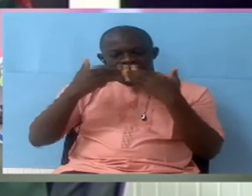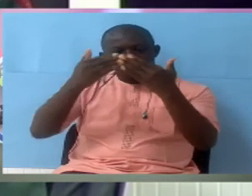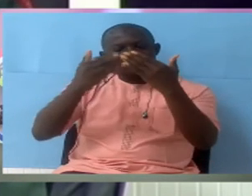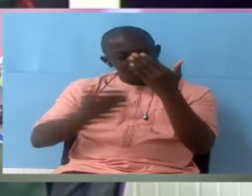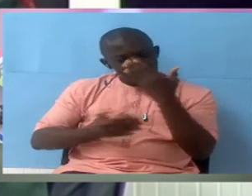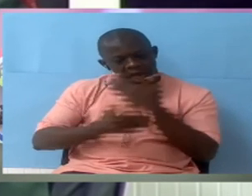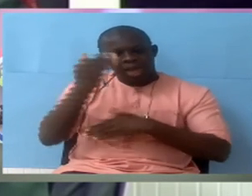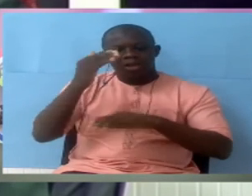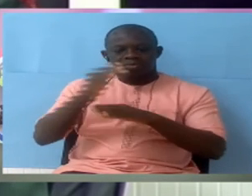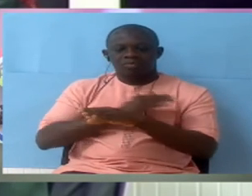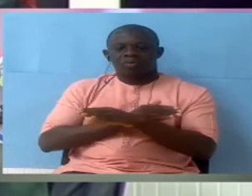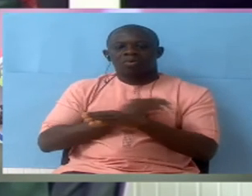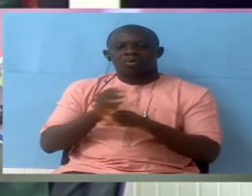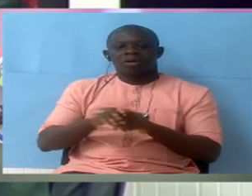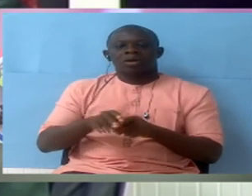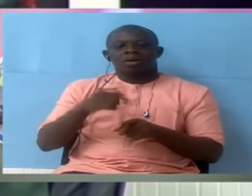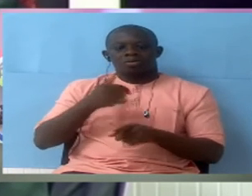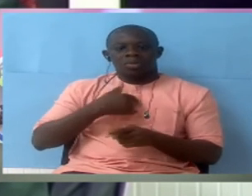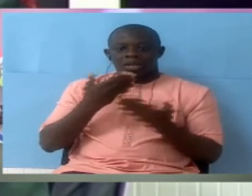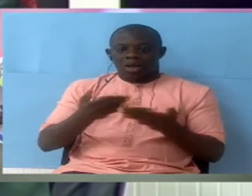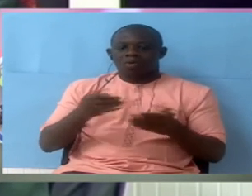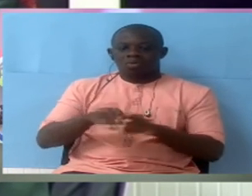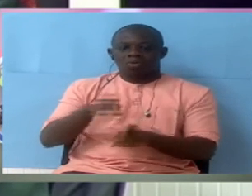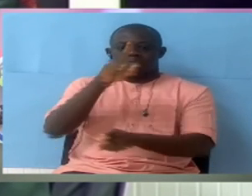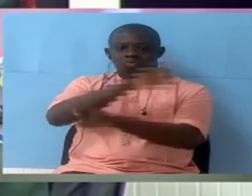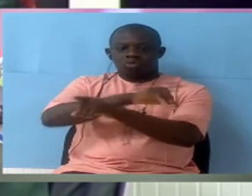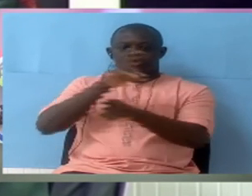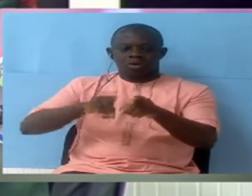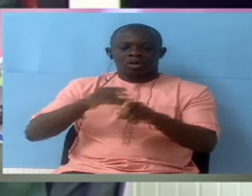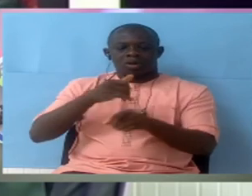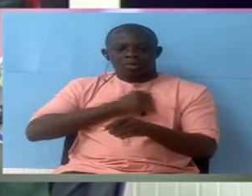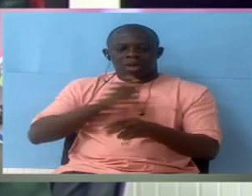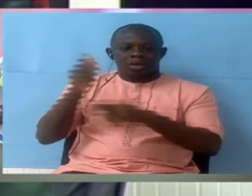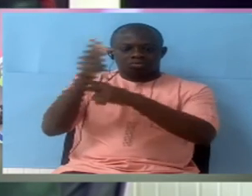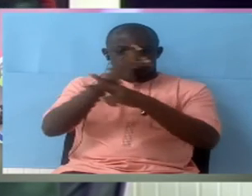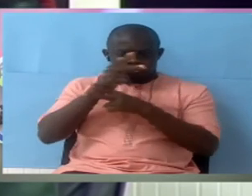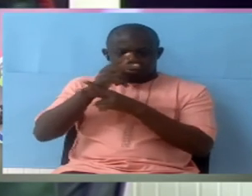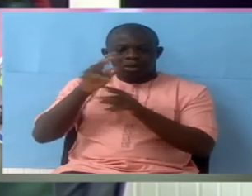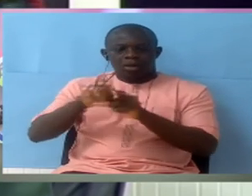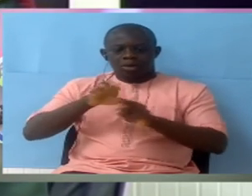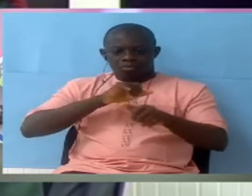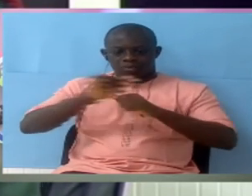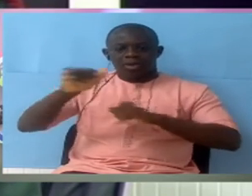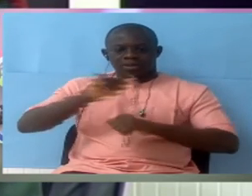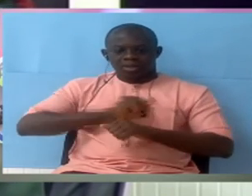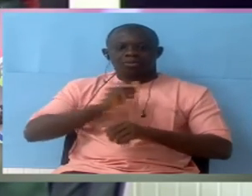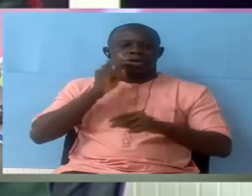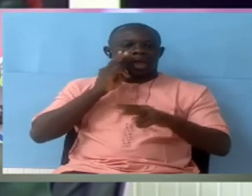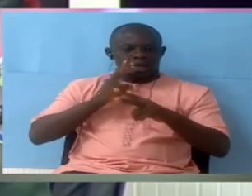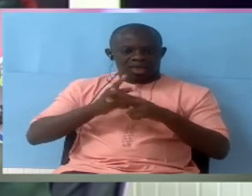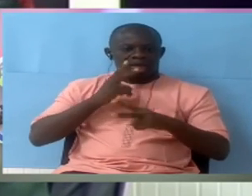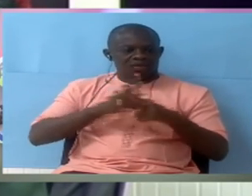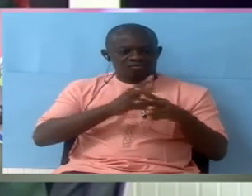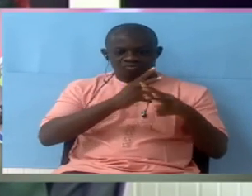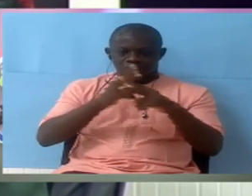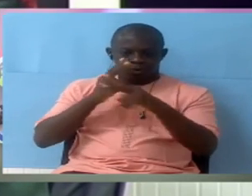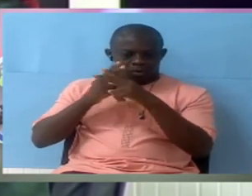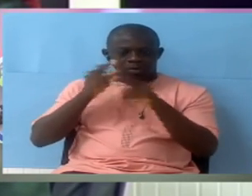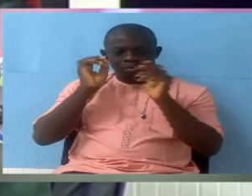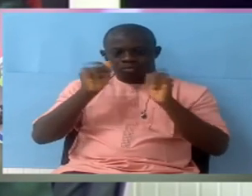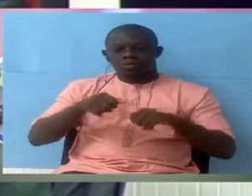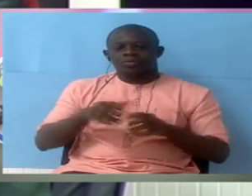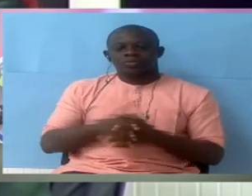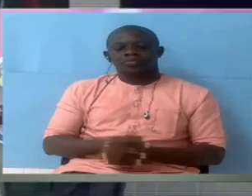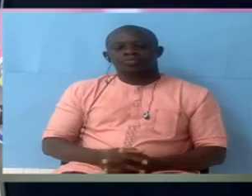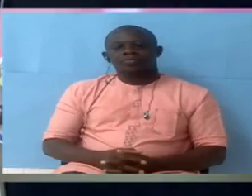téla wax. I've already positioned my guards, let them be on alert. Man ni ma gardel ñu ku ci nek tek na la sa place.